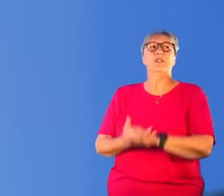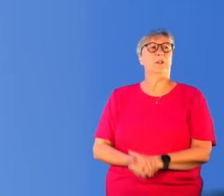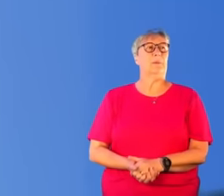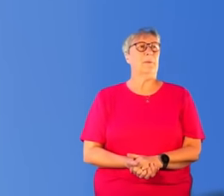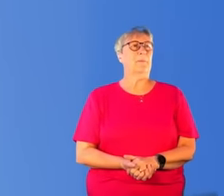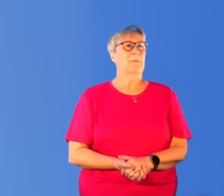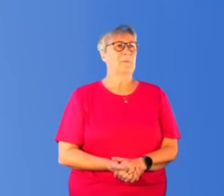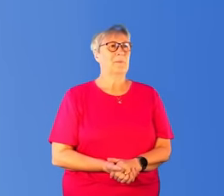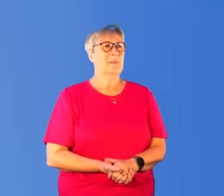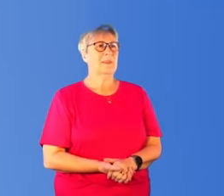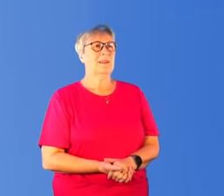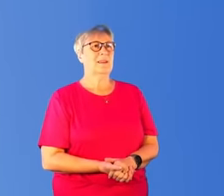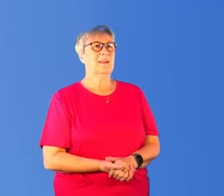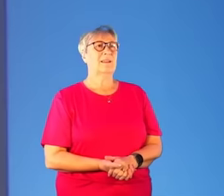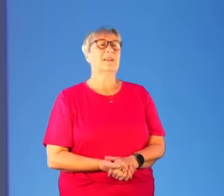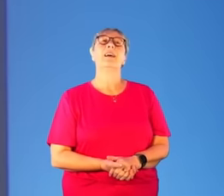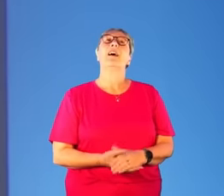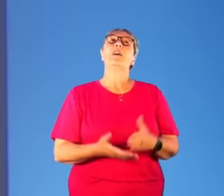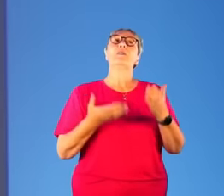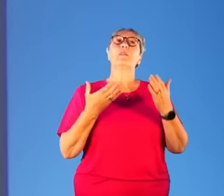now going to hand over to you.